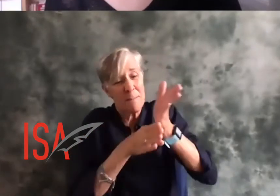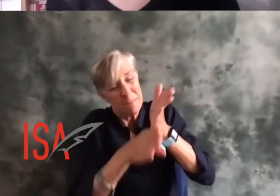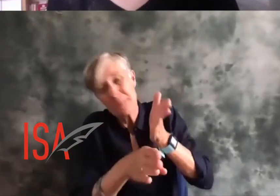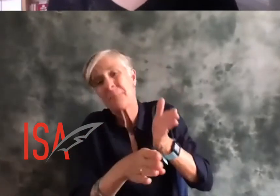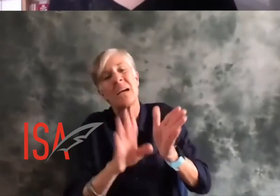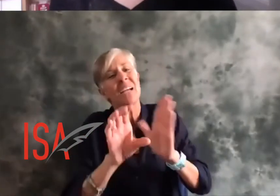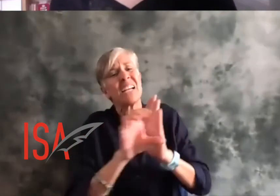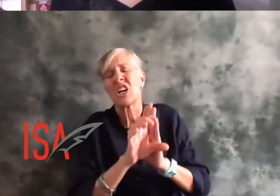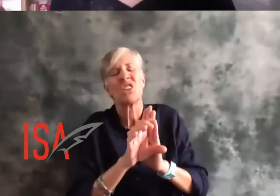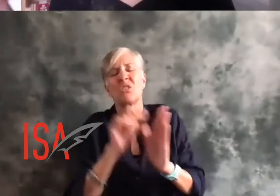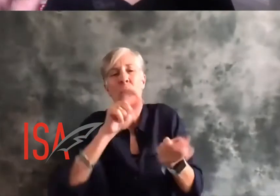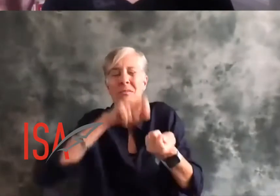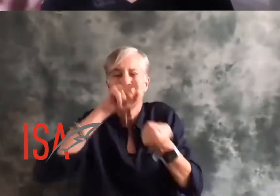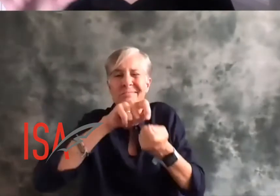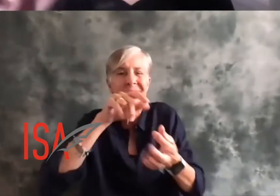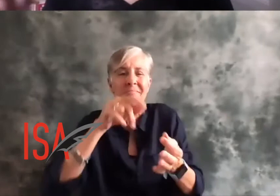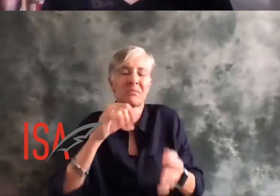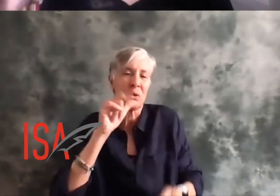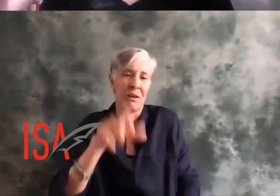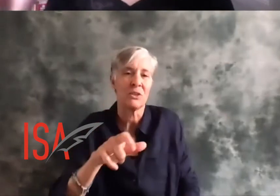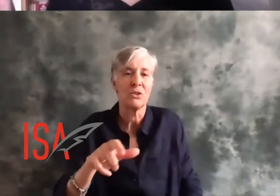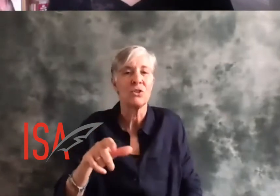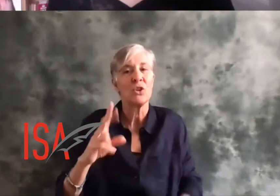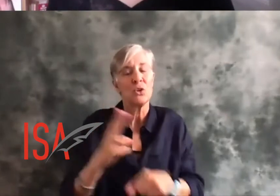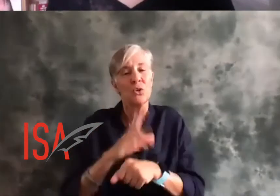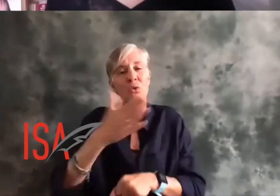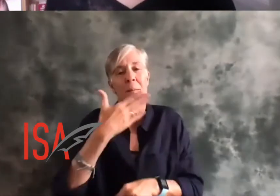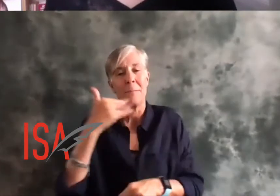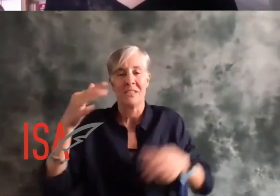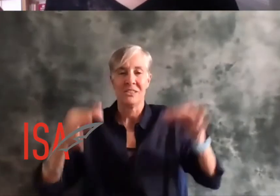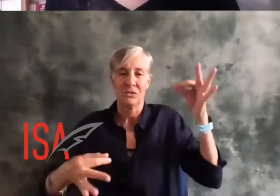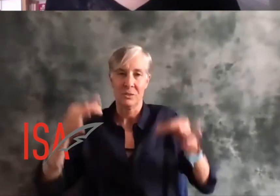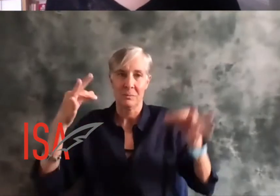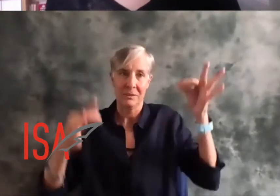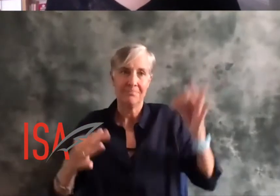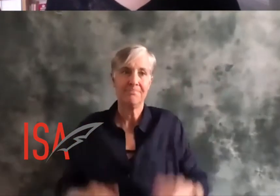with the nitty gritty of who that person is. So you have to use your best judgment.